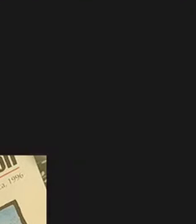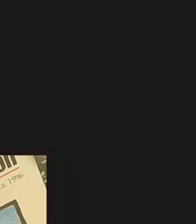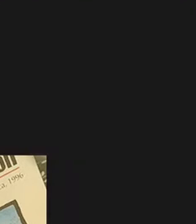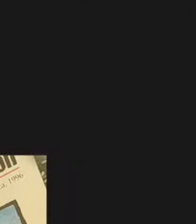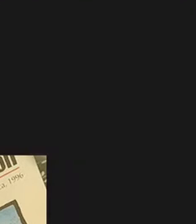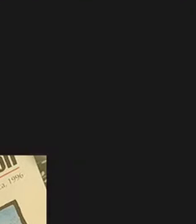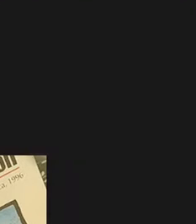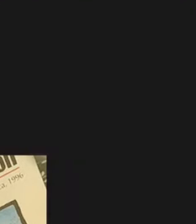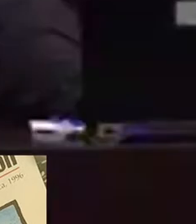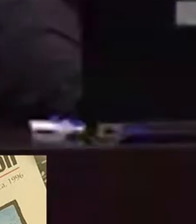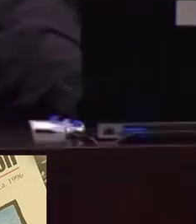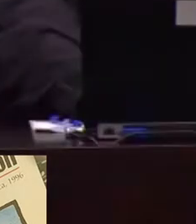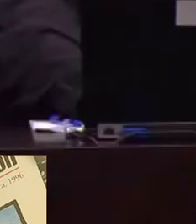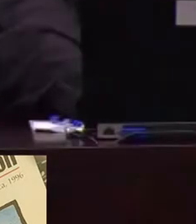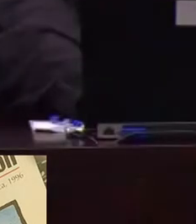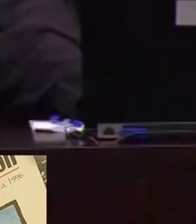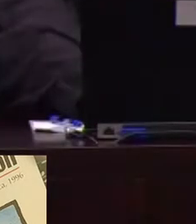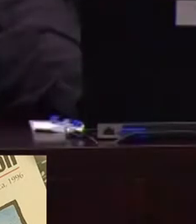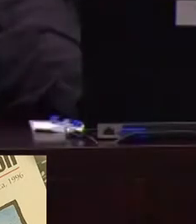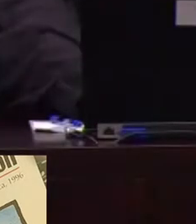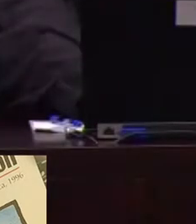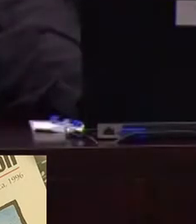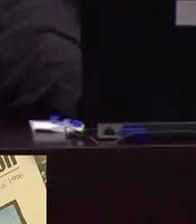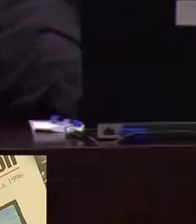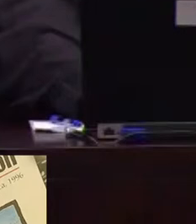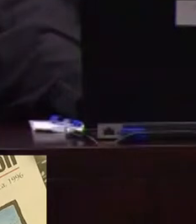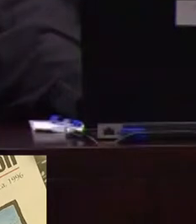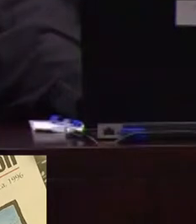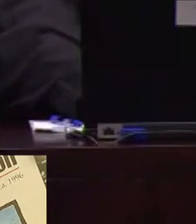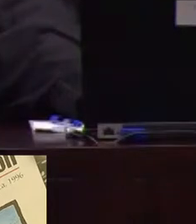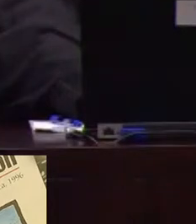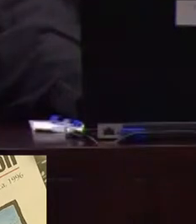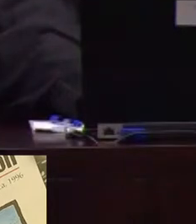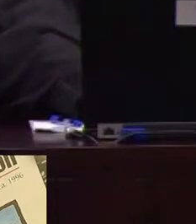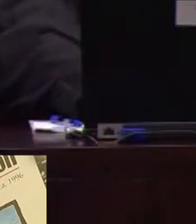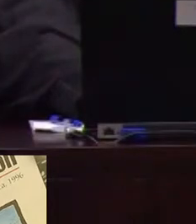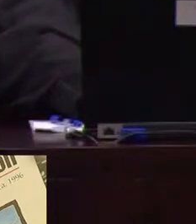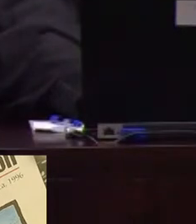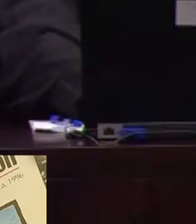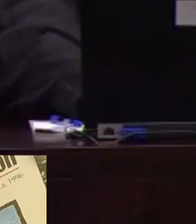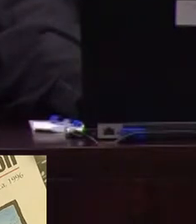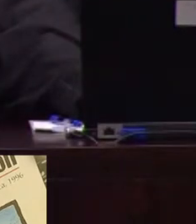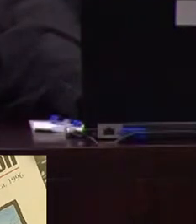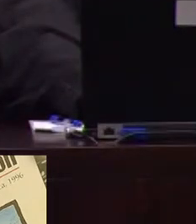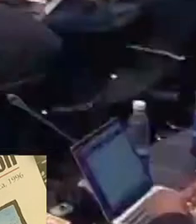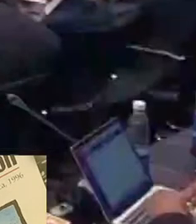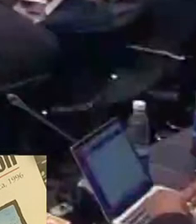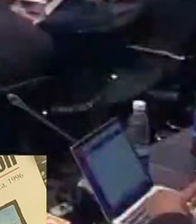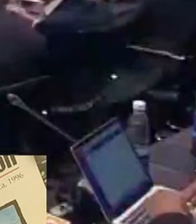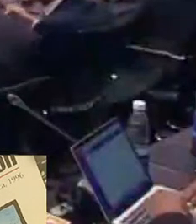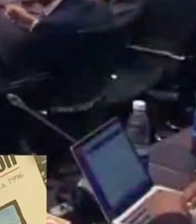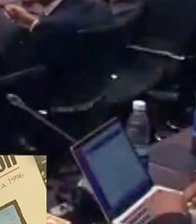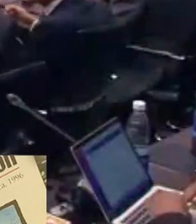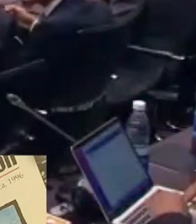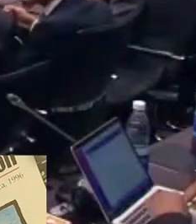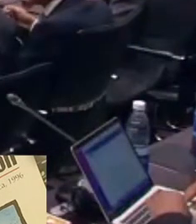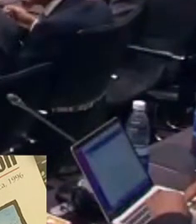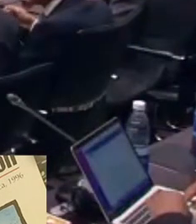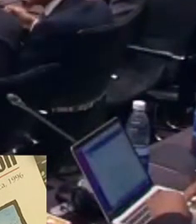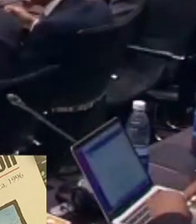Honorable Member, can you just take your seat, please? Honorable Nzuza on the platform, you are now for the third